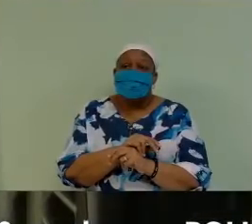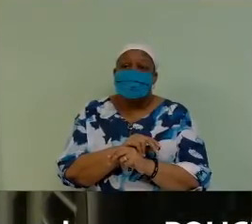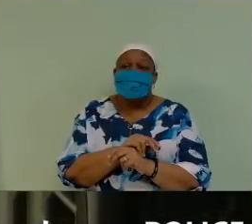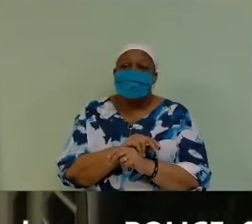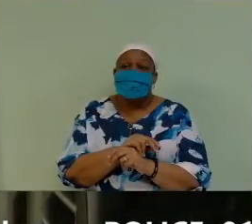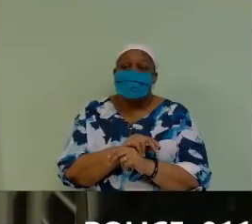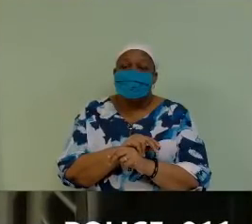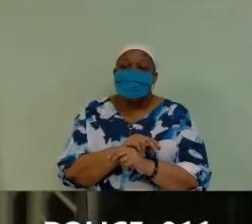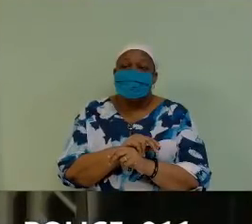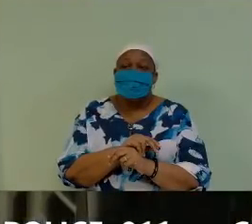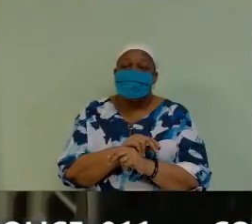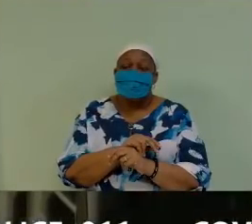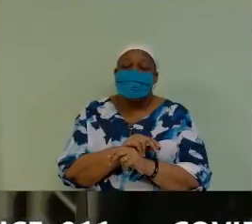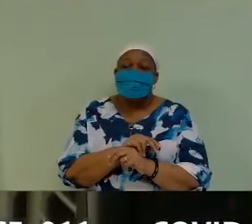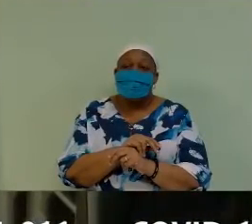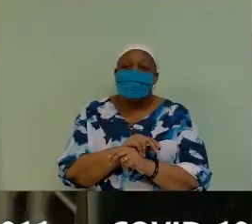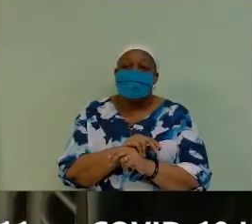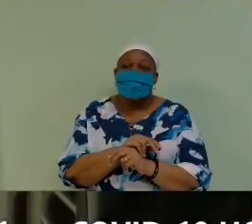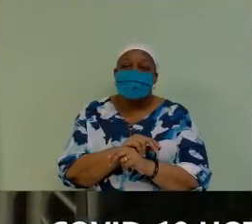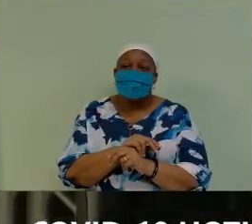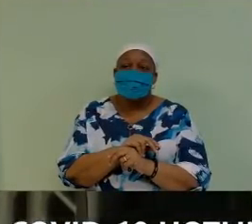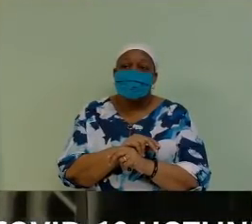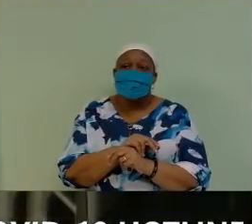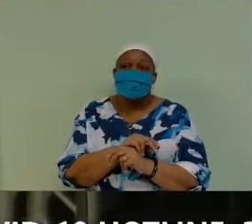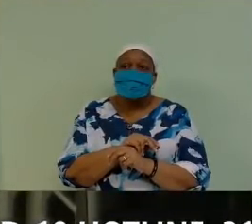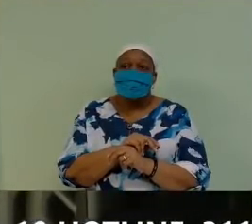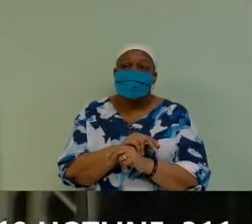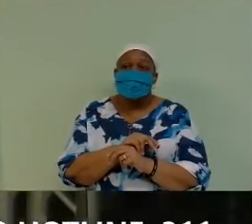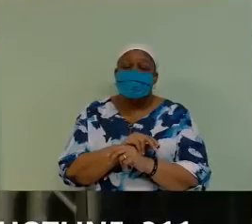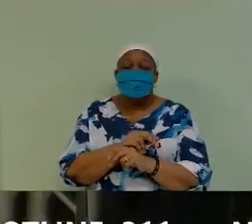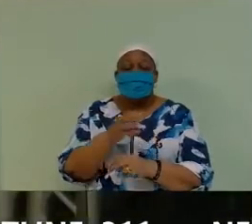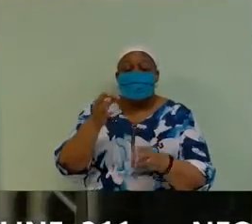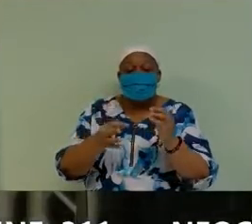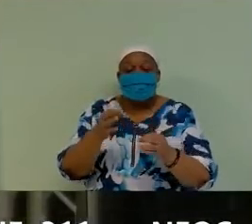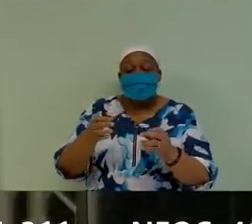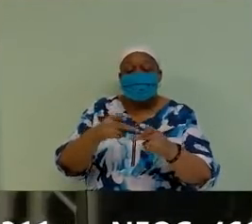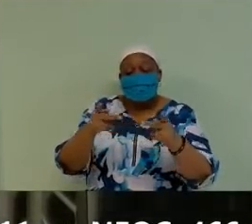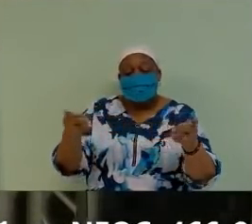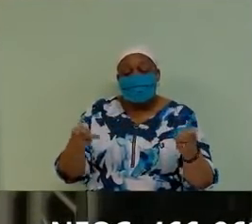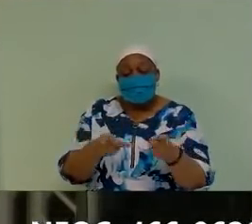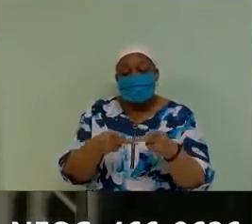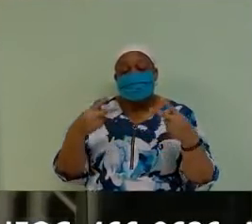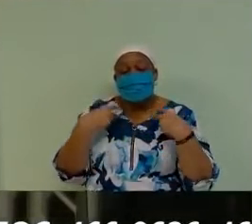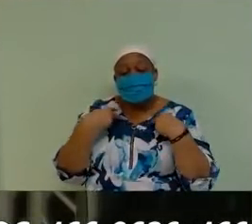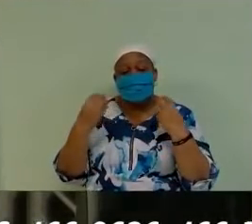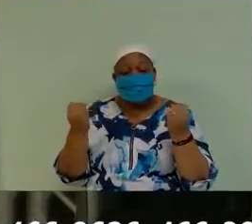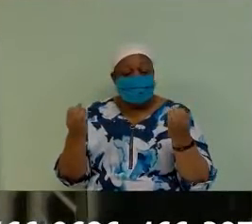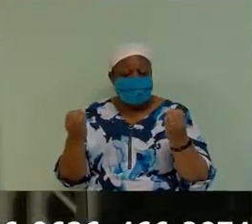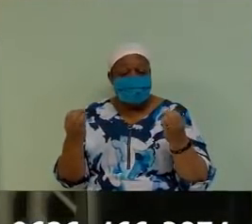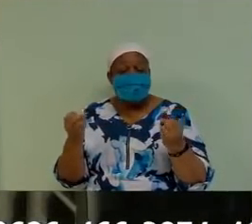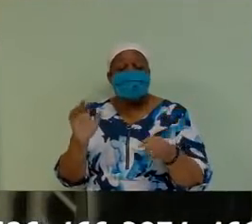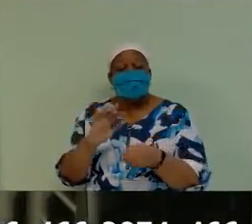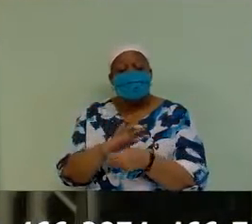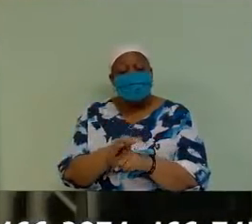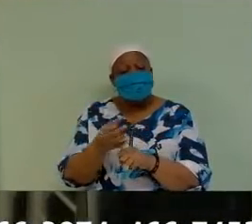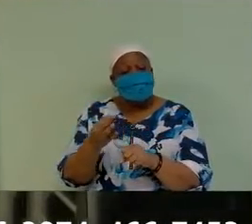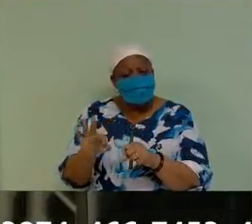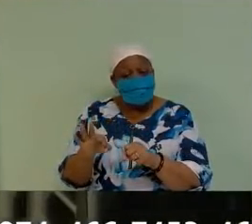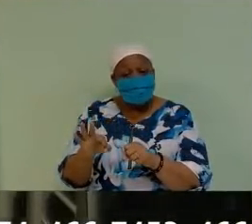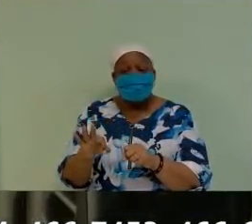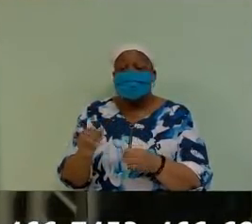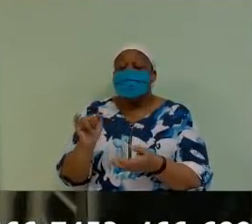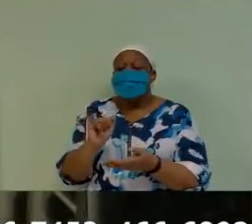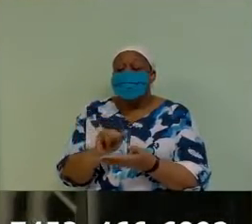by the general public in areas with community transmission. They advise that government should encourage the